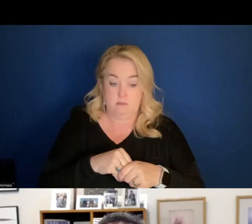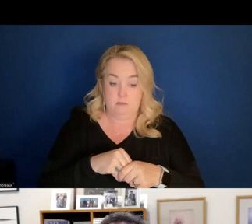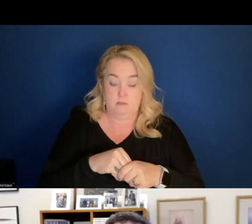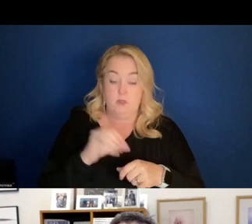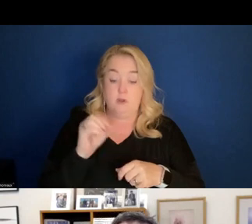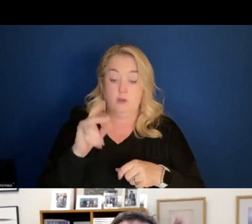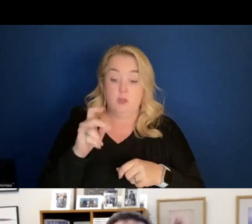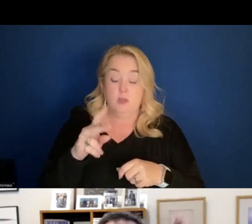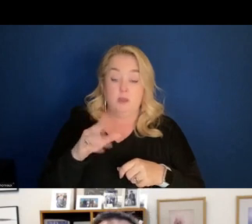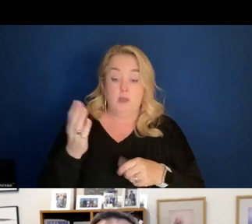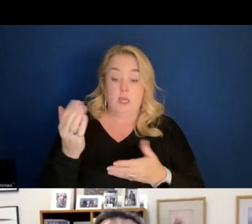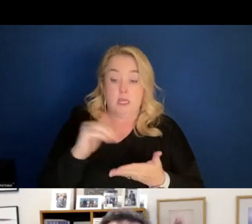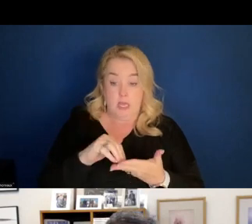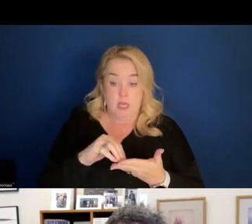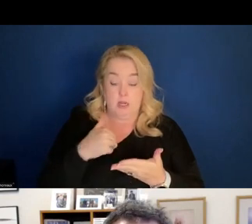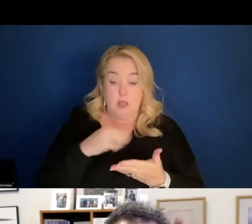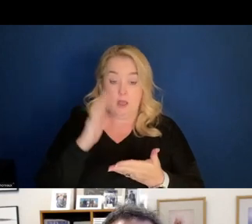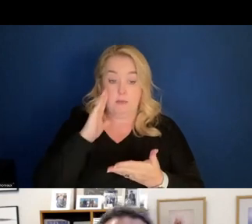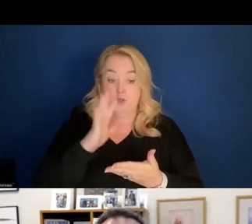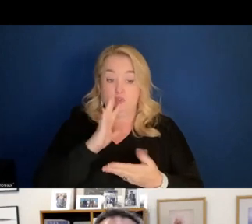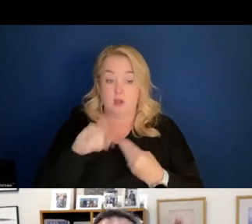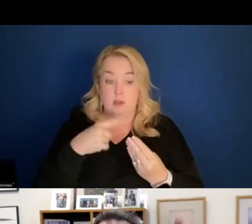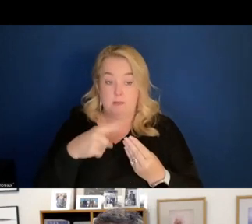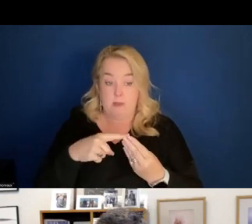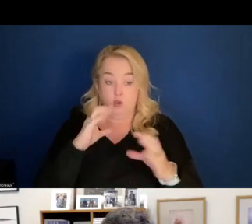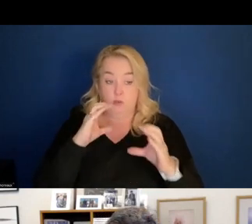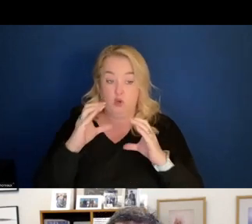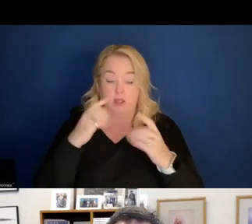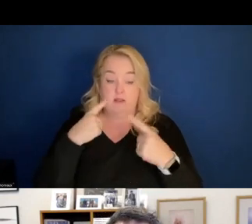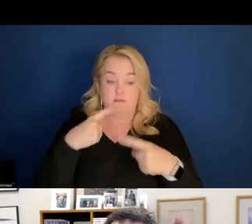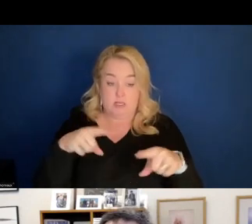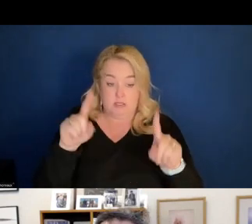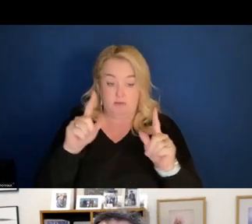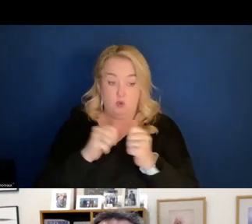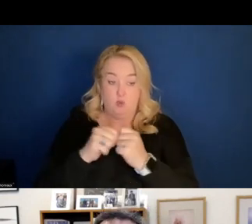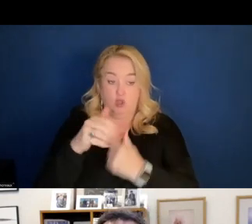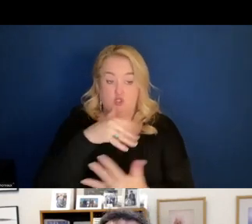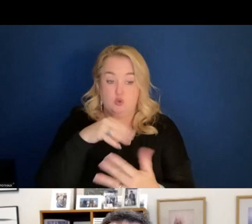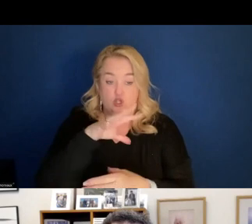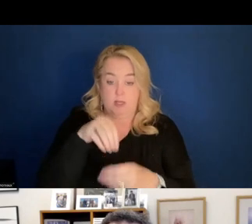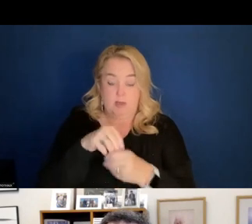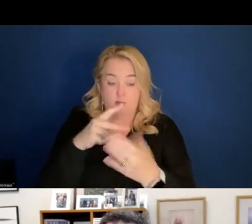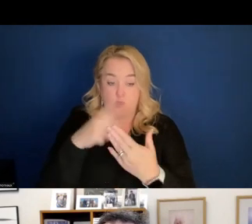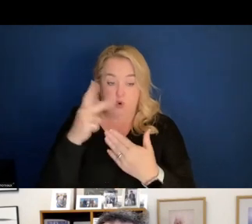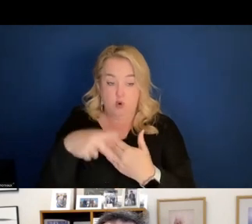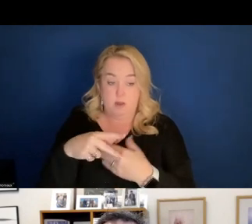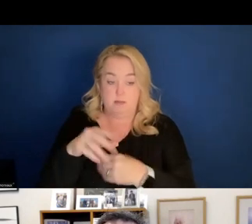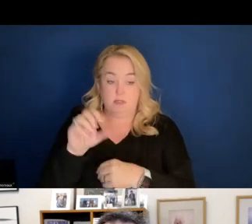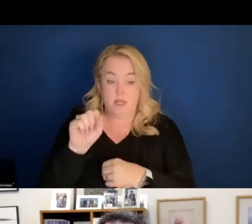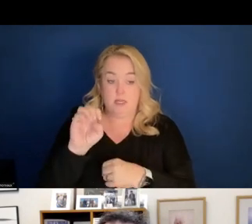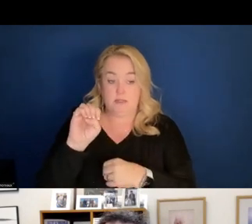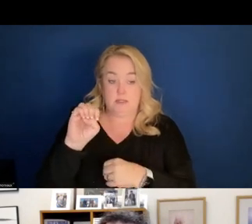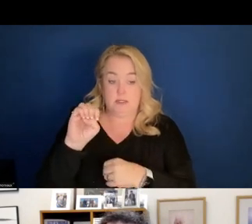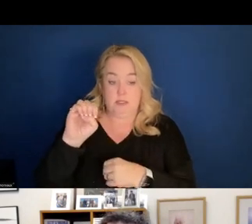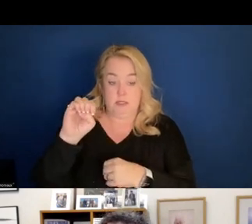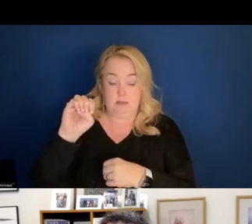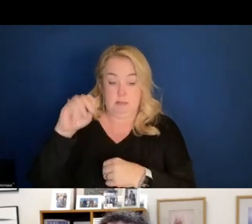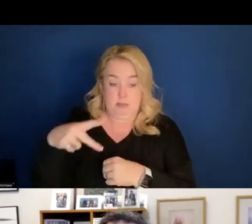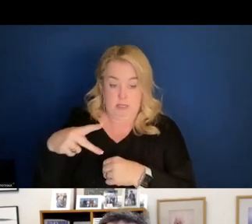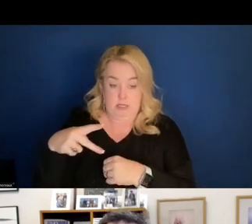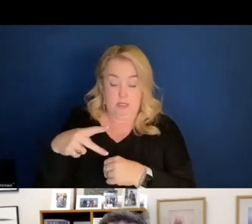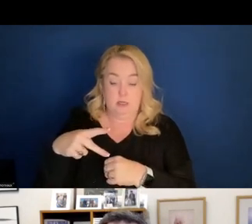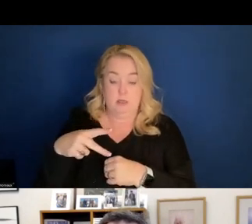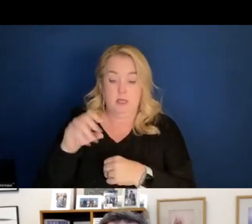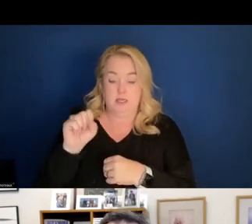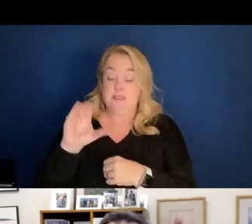So again, I'll be talking about communicating effectively about social engagement programs. And SCP, as Meredith noted, stands